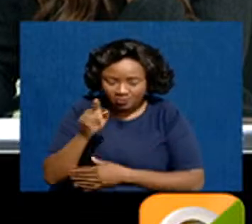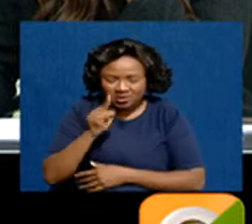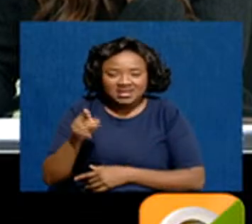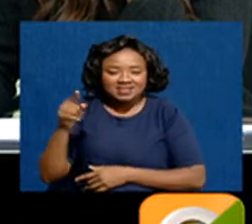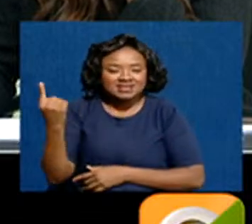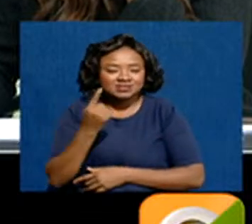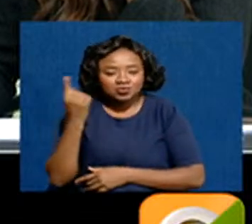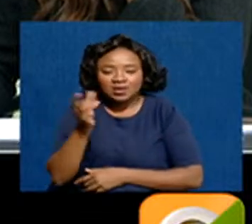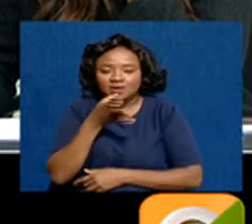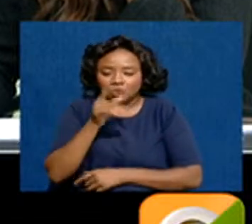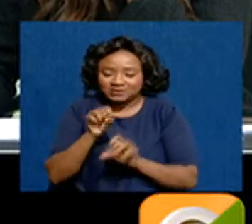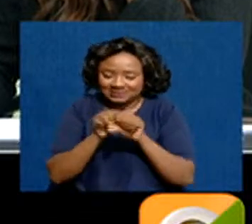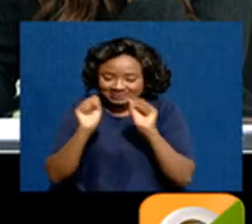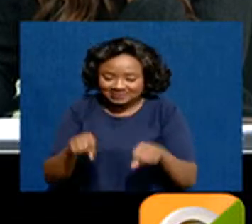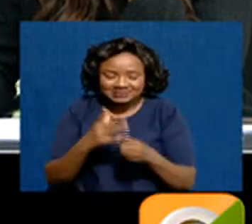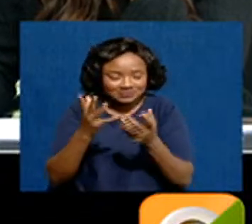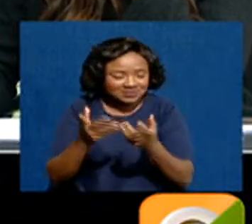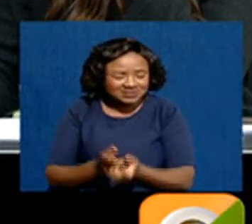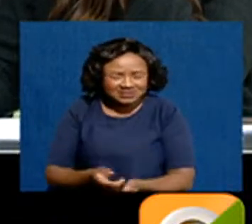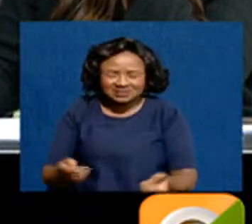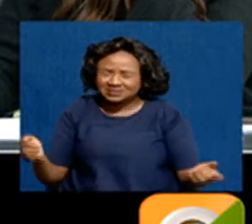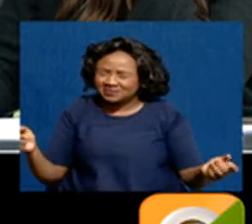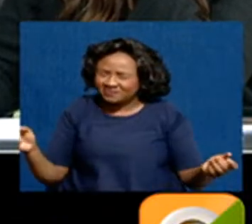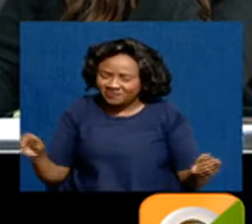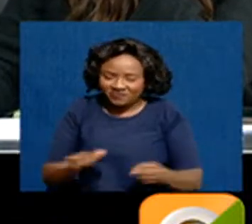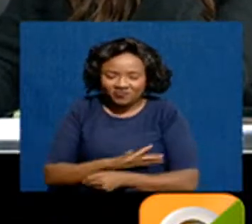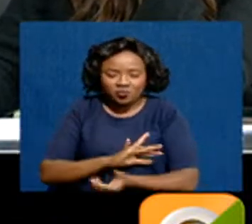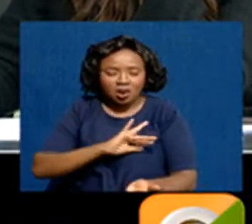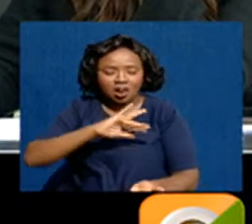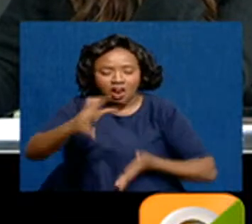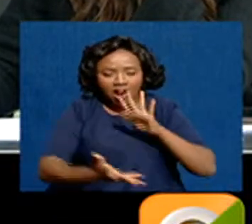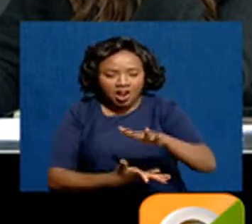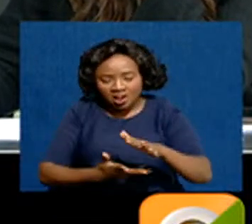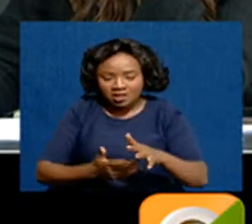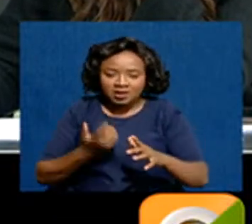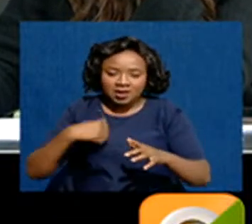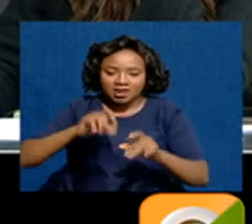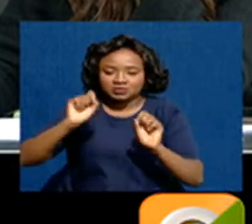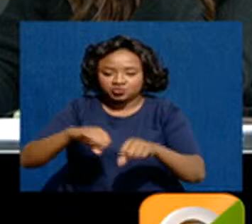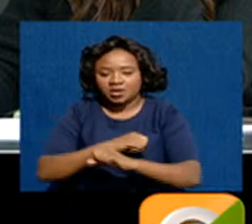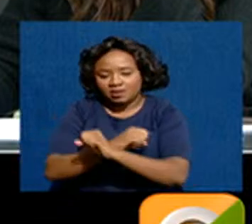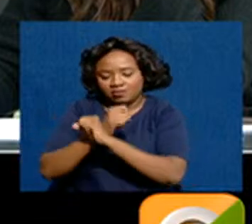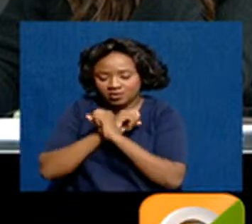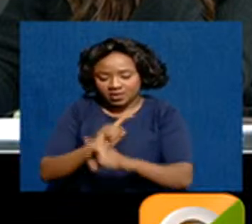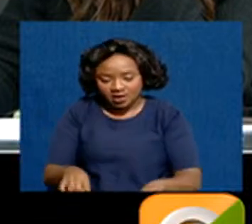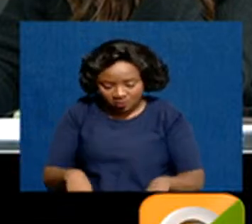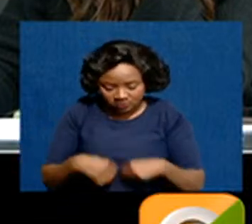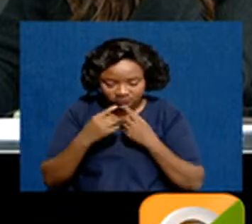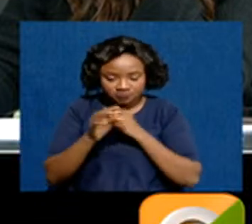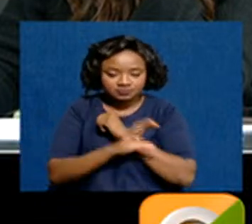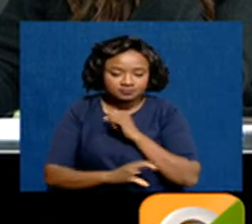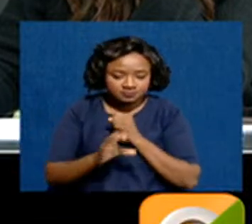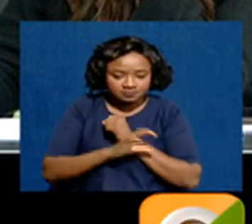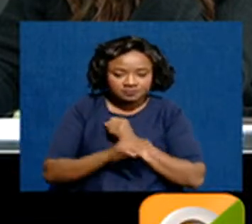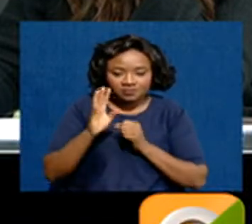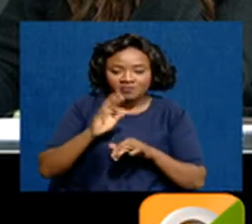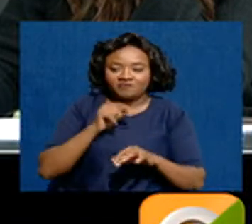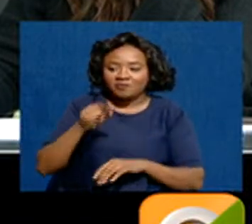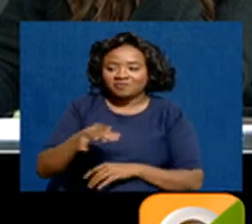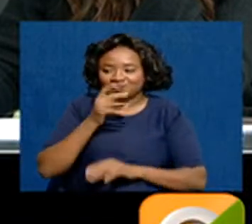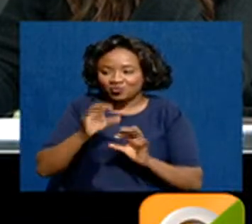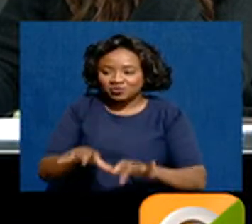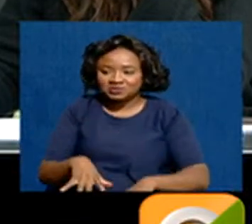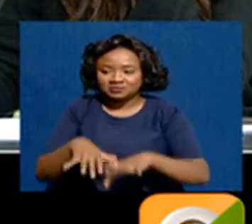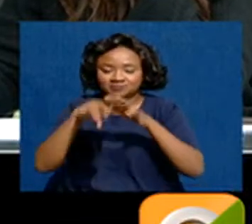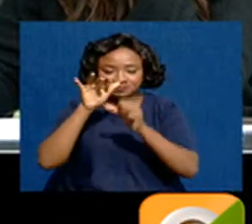a massive overhaul for us to be able to protect ourselves as a country from the flooding that comes from